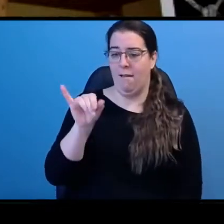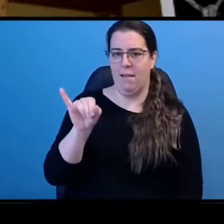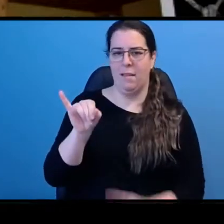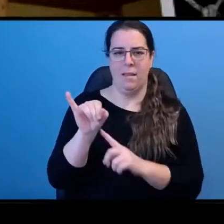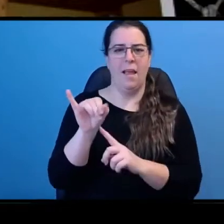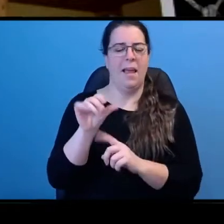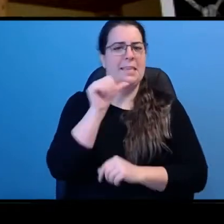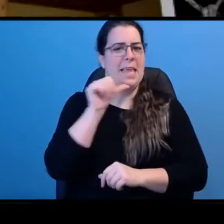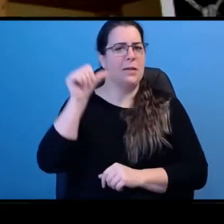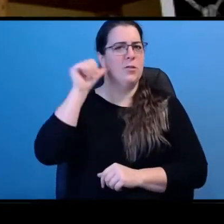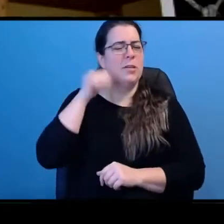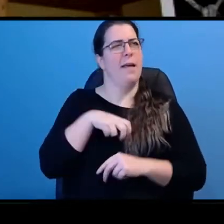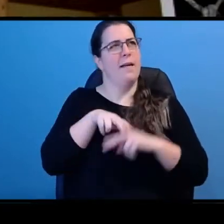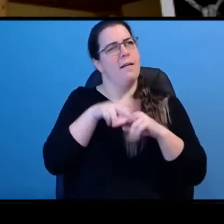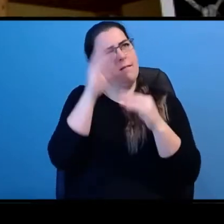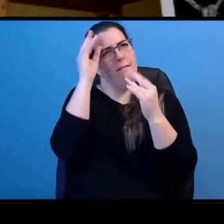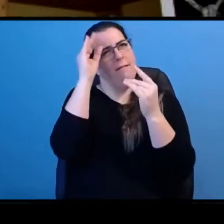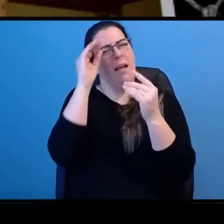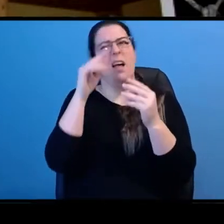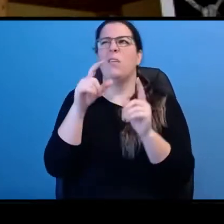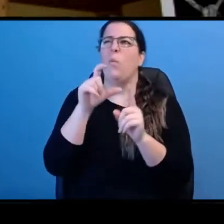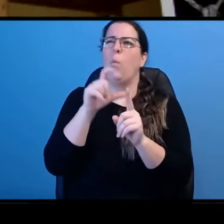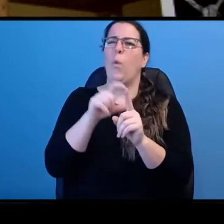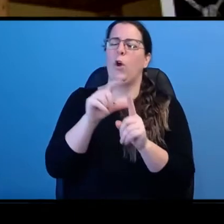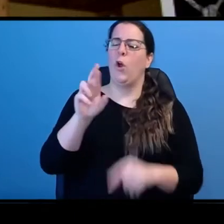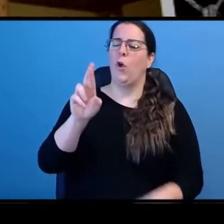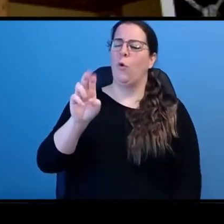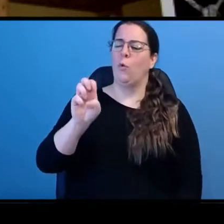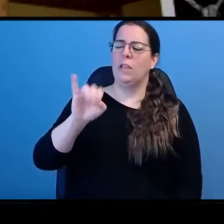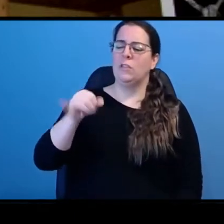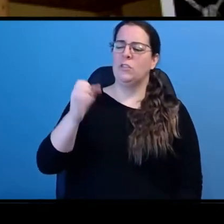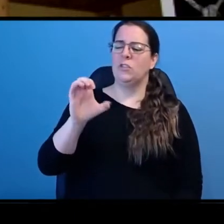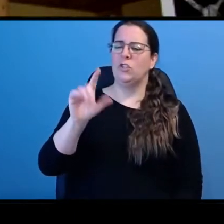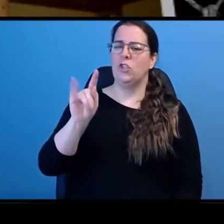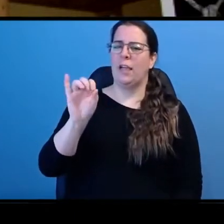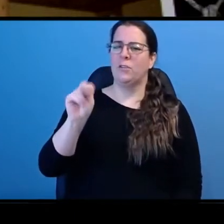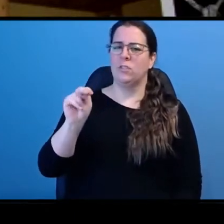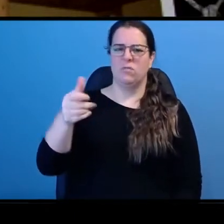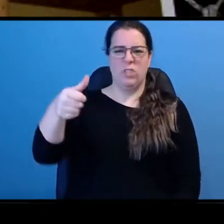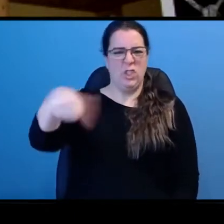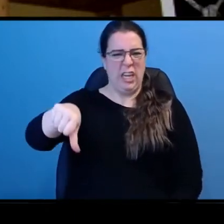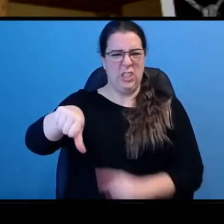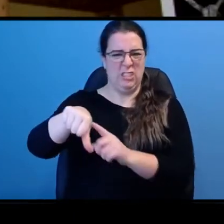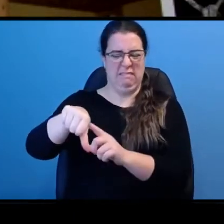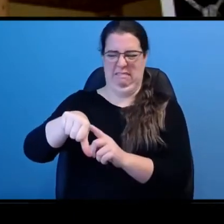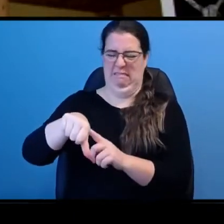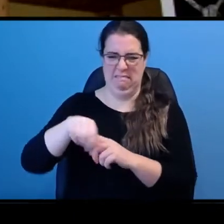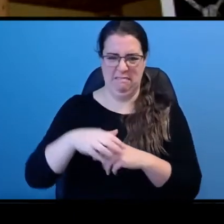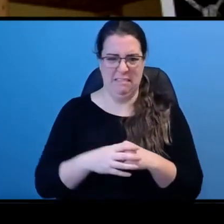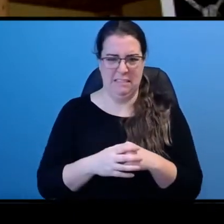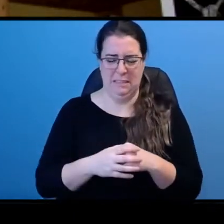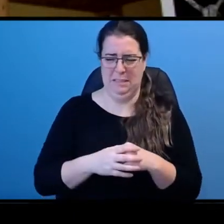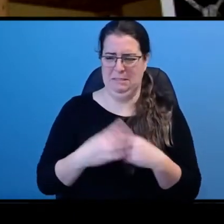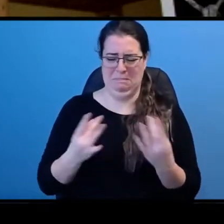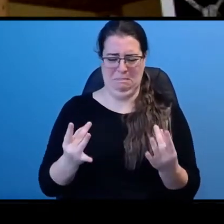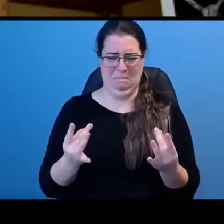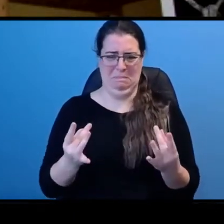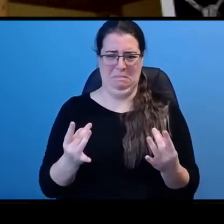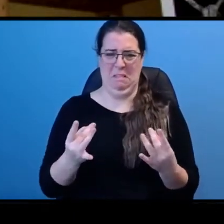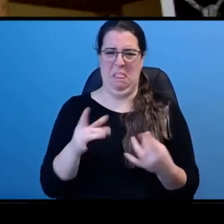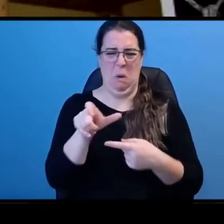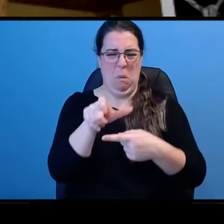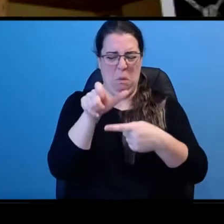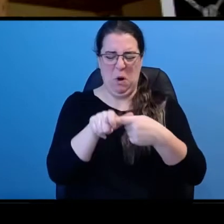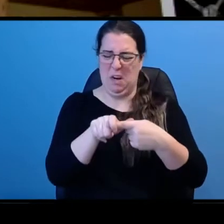a negative word. We really need a new word, something that suggests, you know,